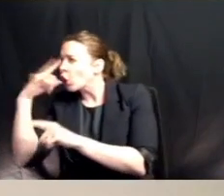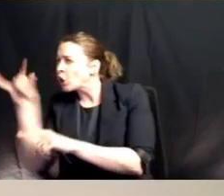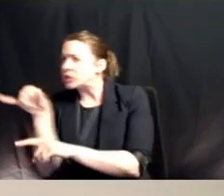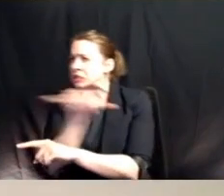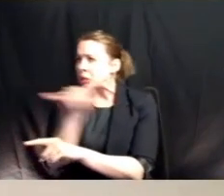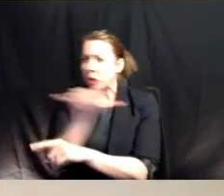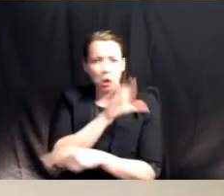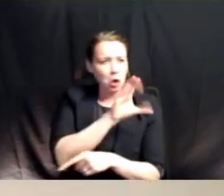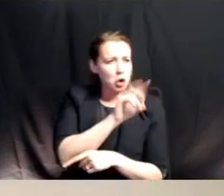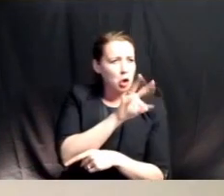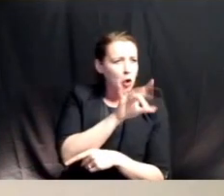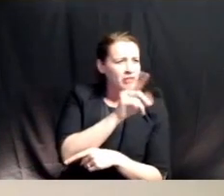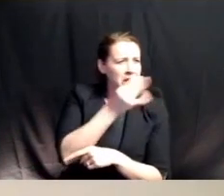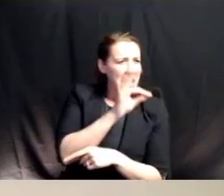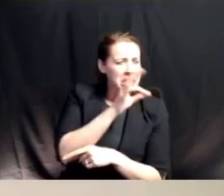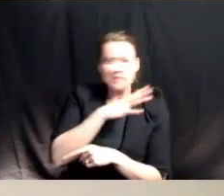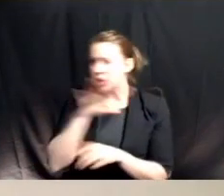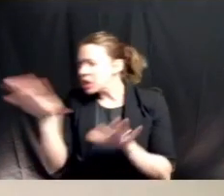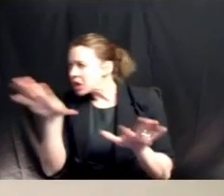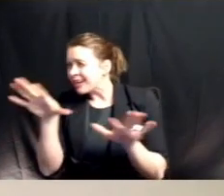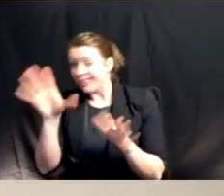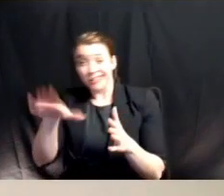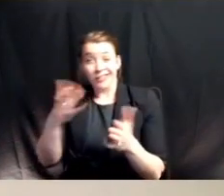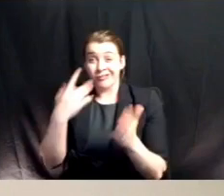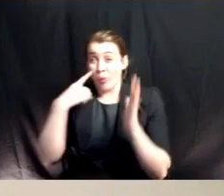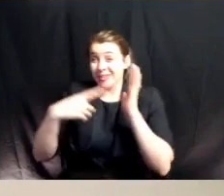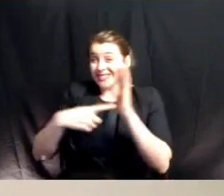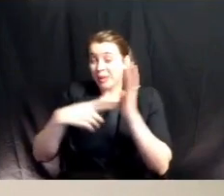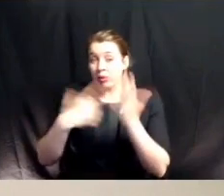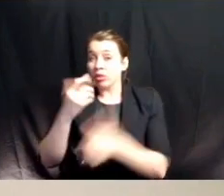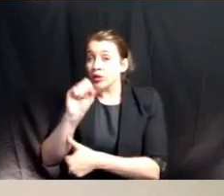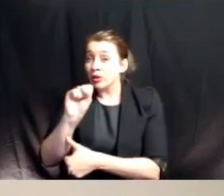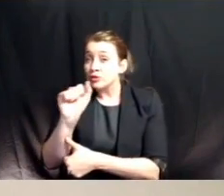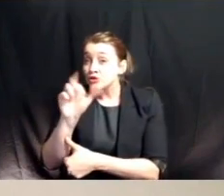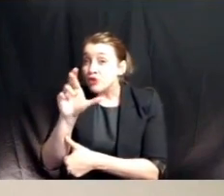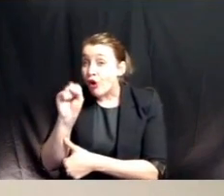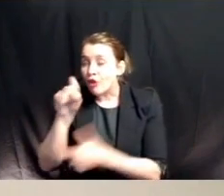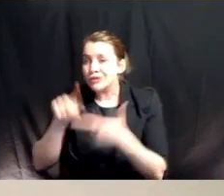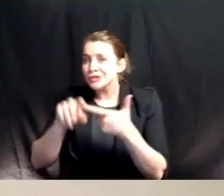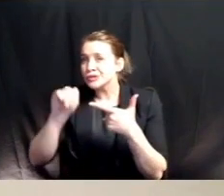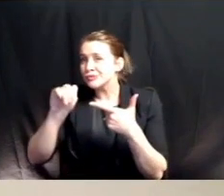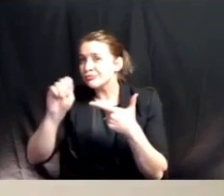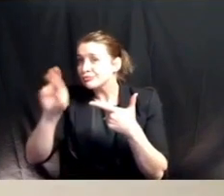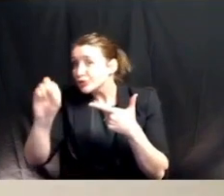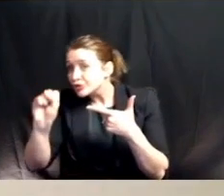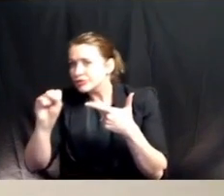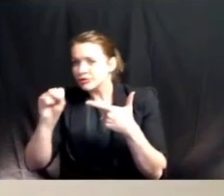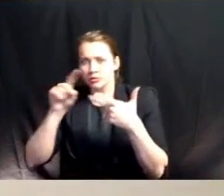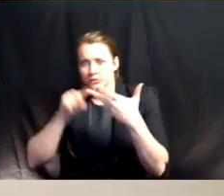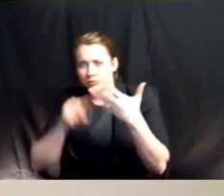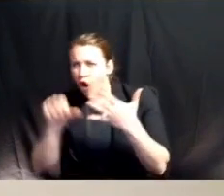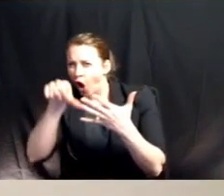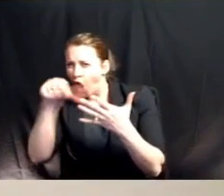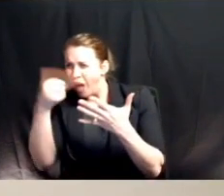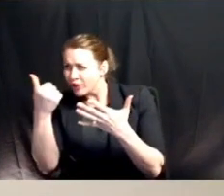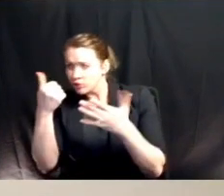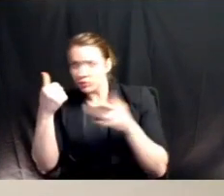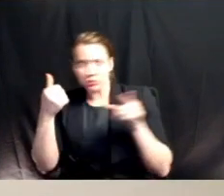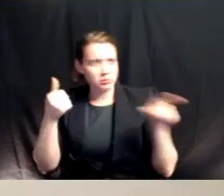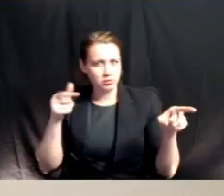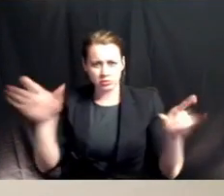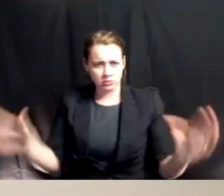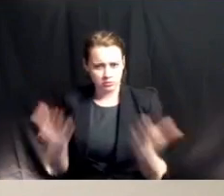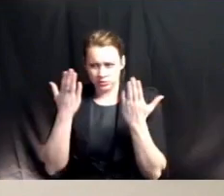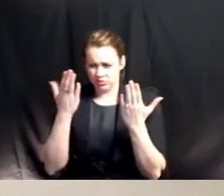family, the SARS virus, the MERS virus, those have shown quite different syndromes,